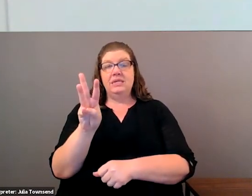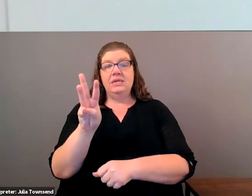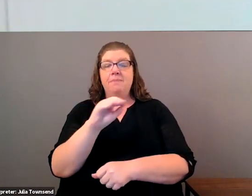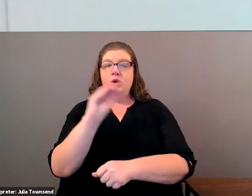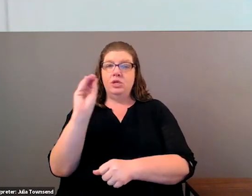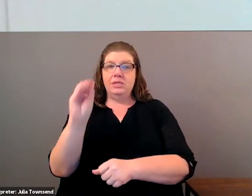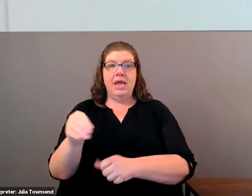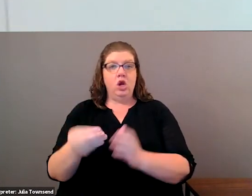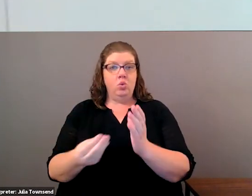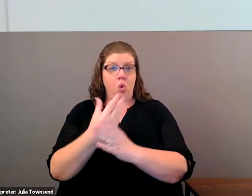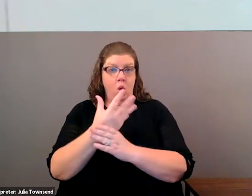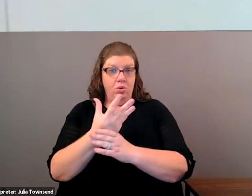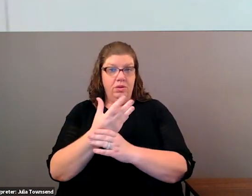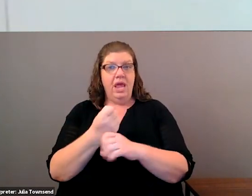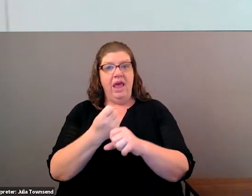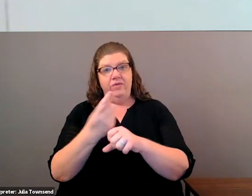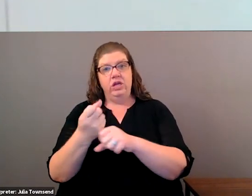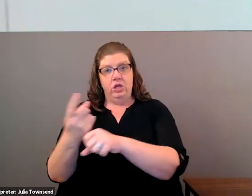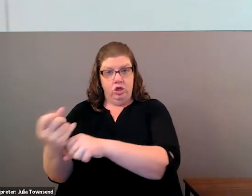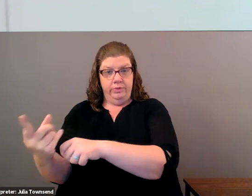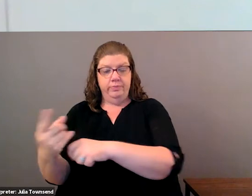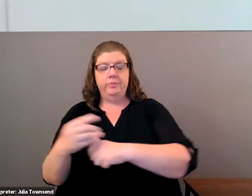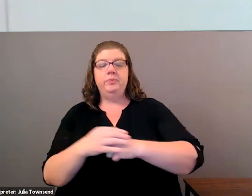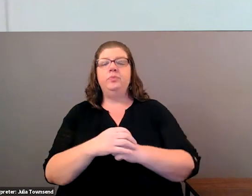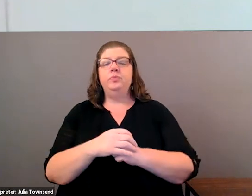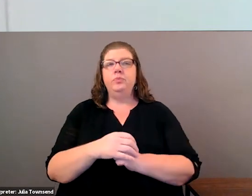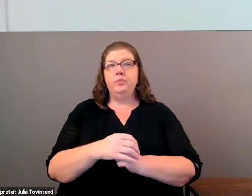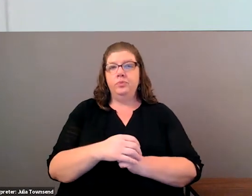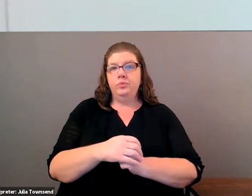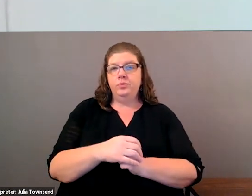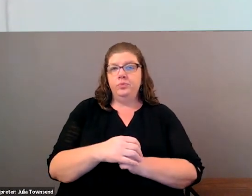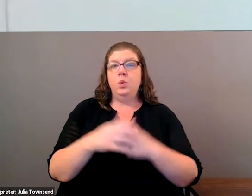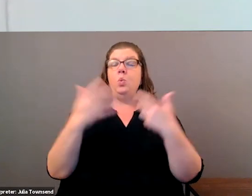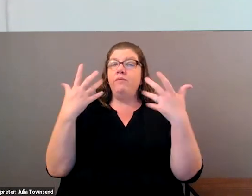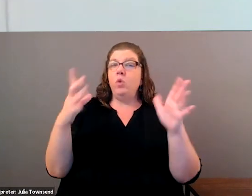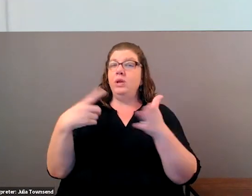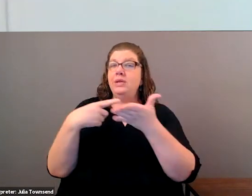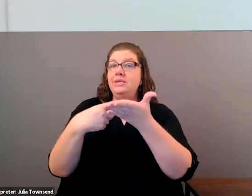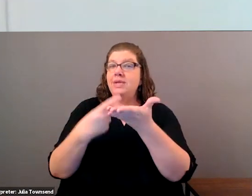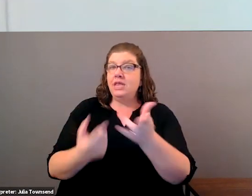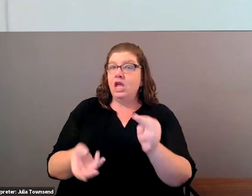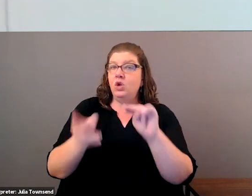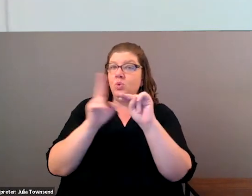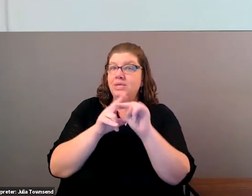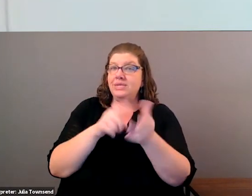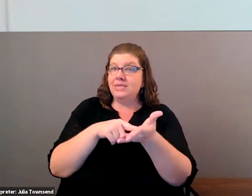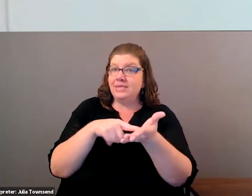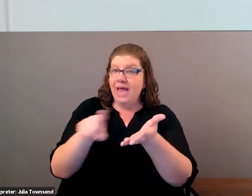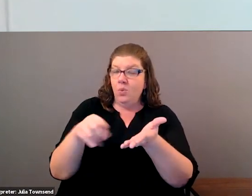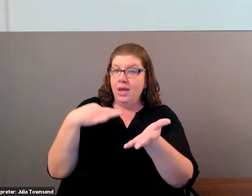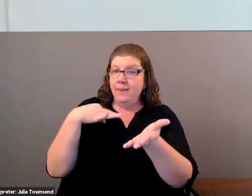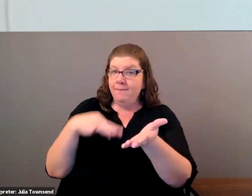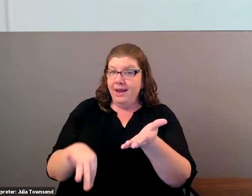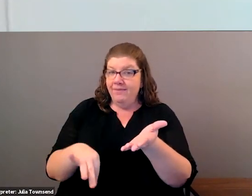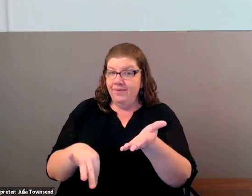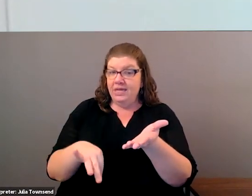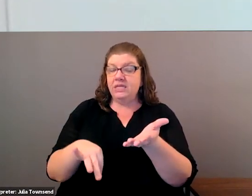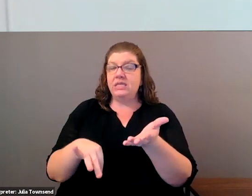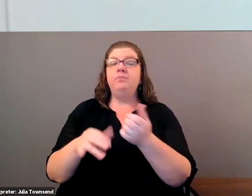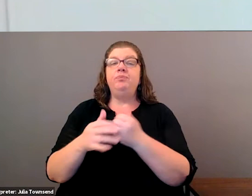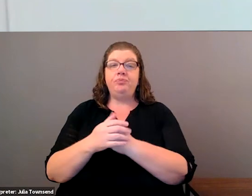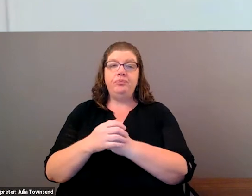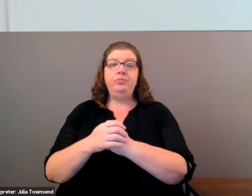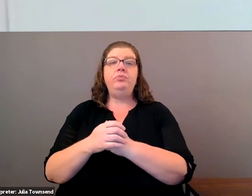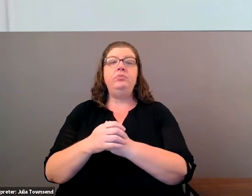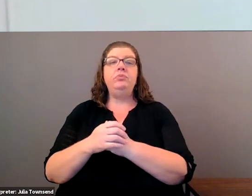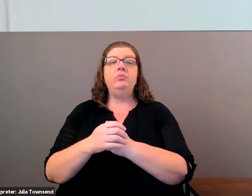6% growth year over year. We've already discussed the increases in salary and benefits. So I'll just